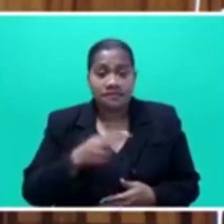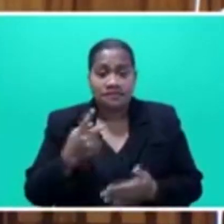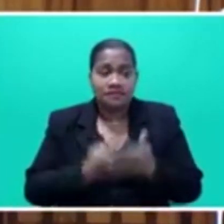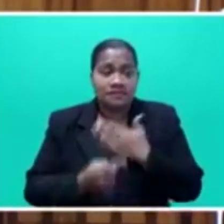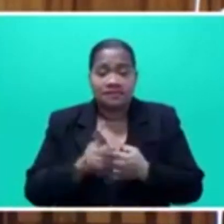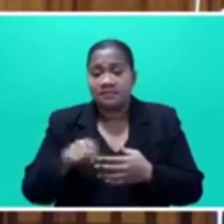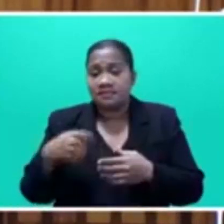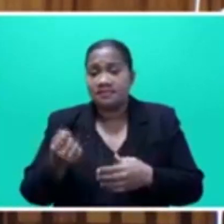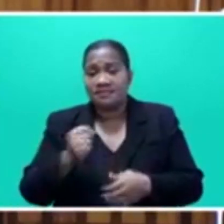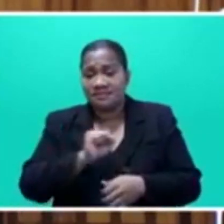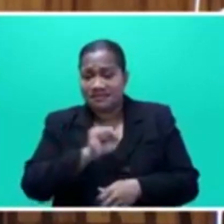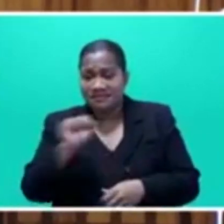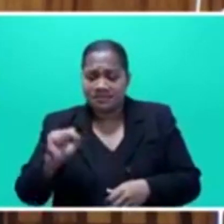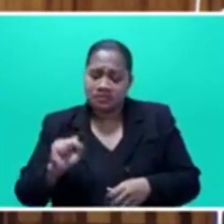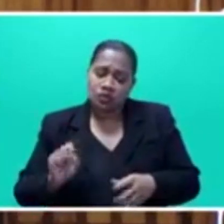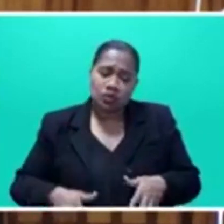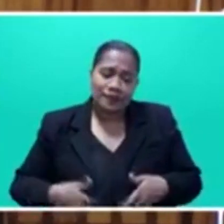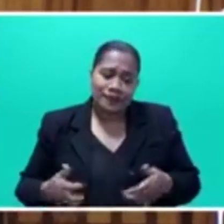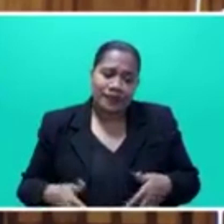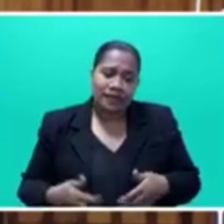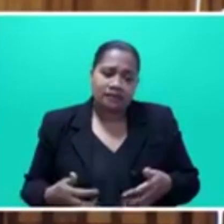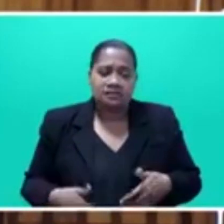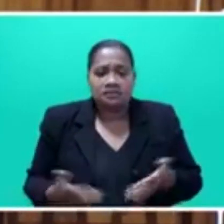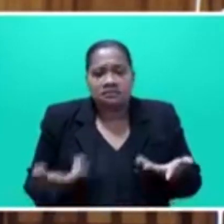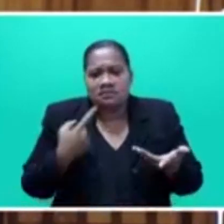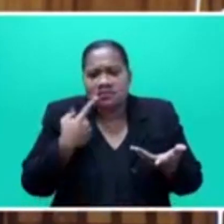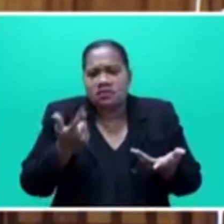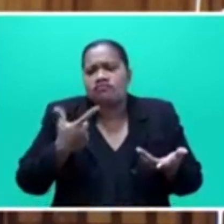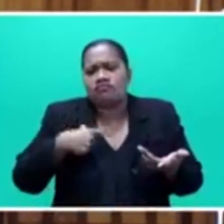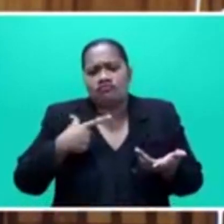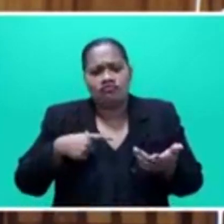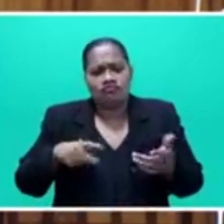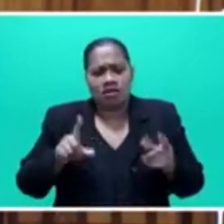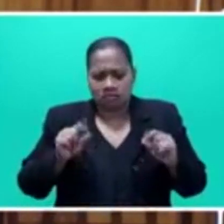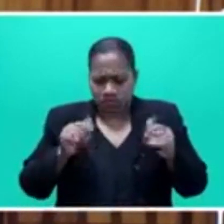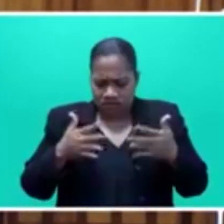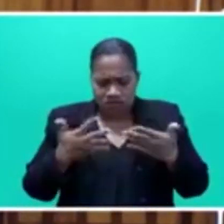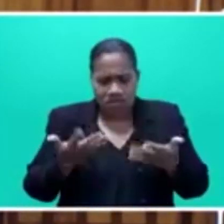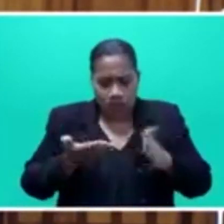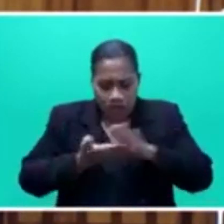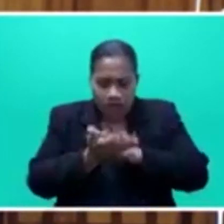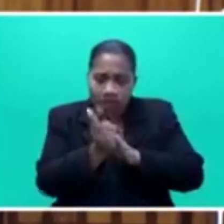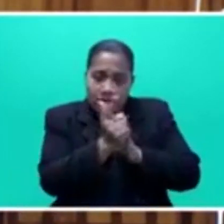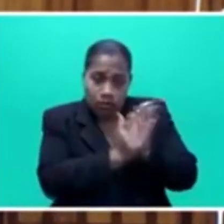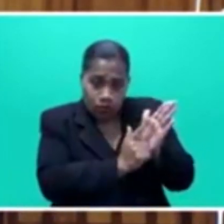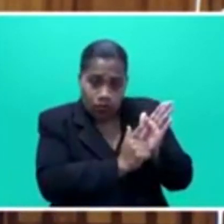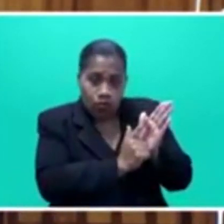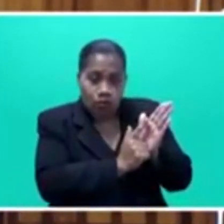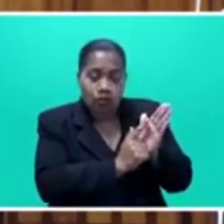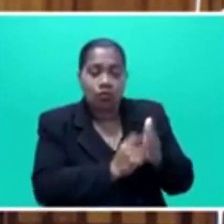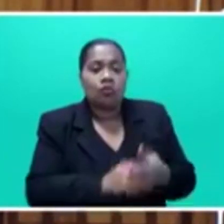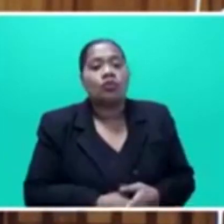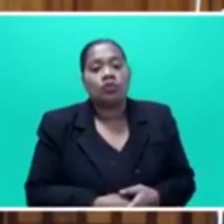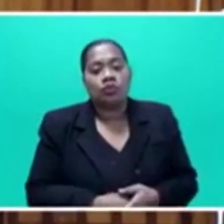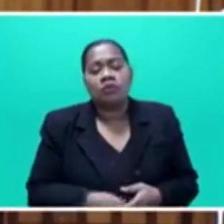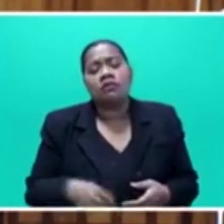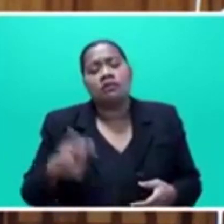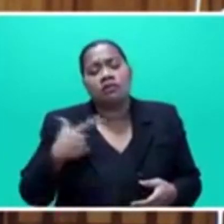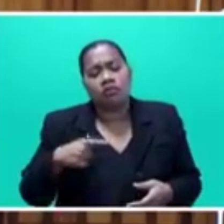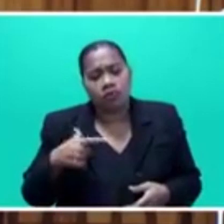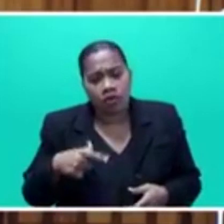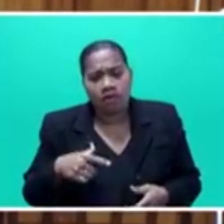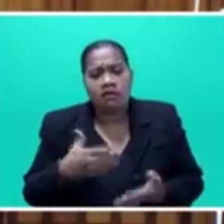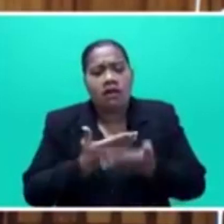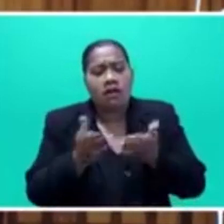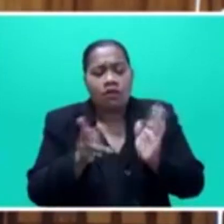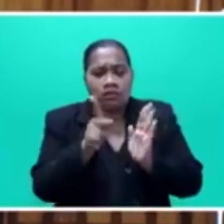sentence, complained. He said, why does he have to now, under the law, give as to how his policies